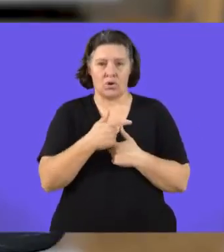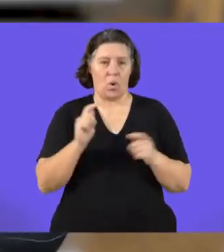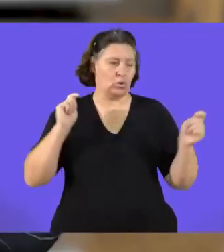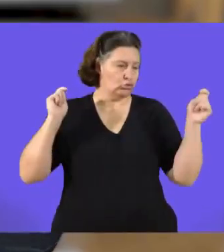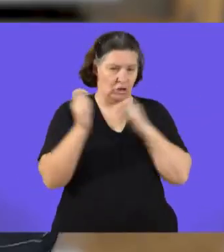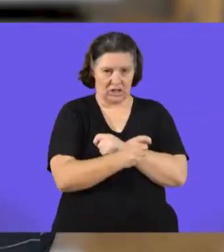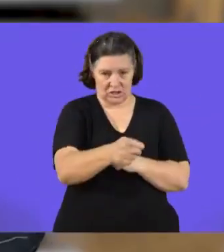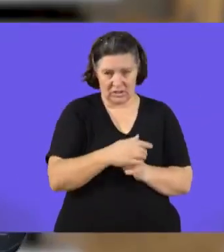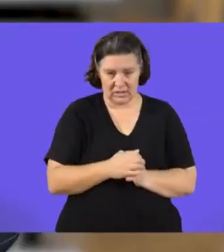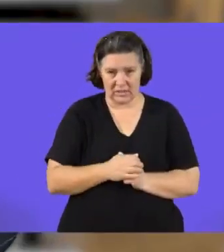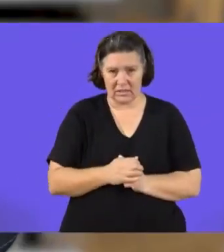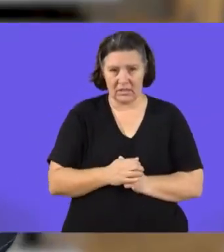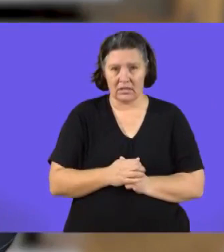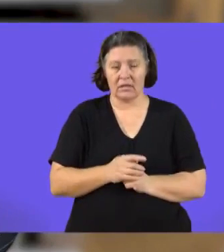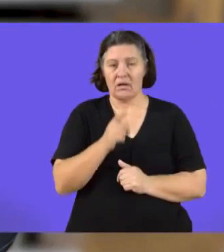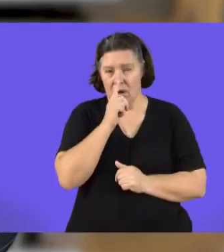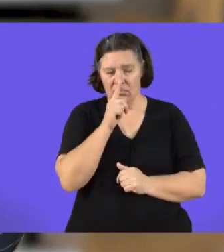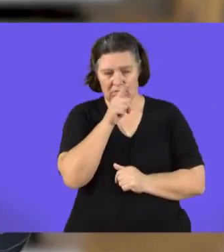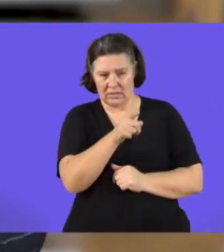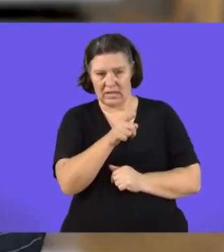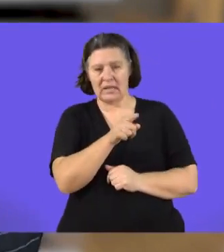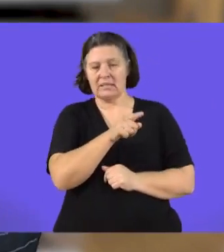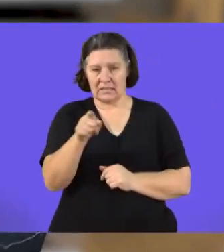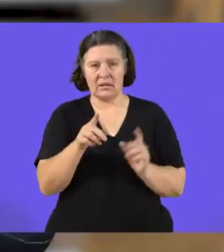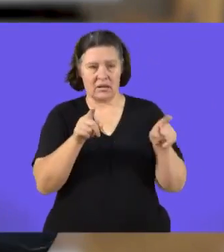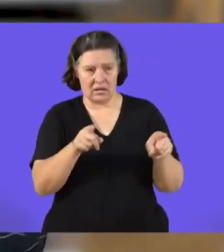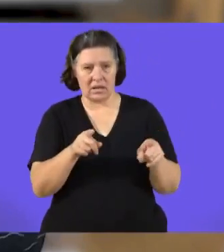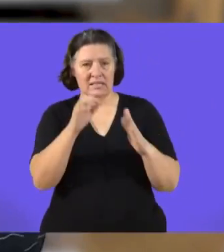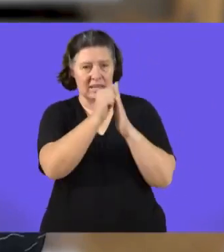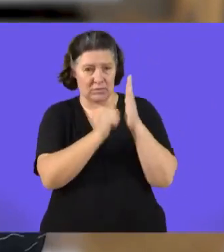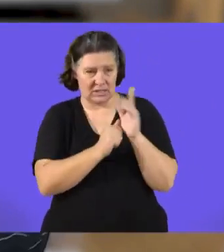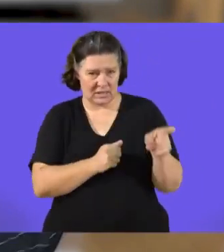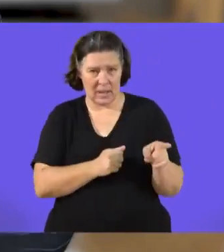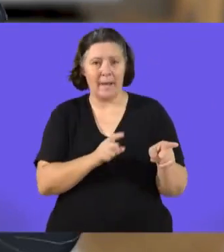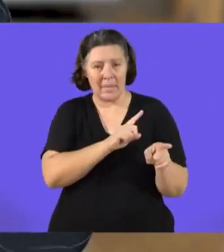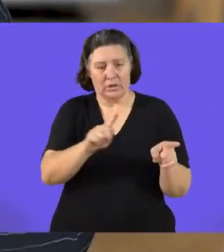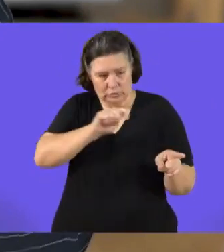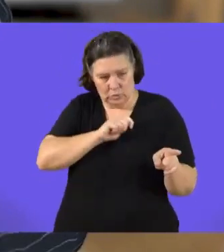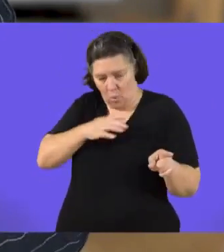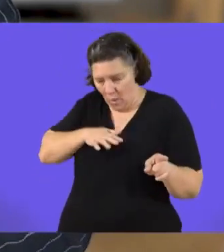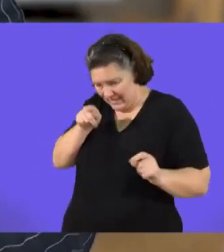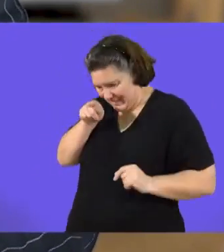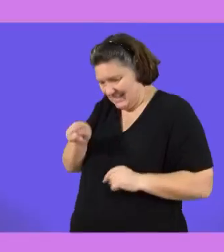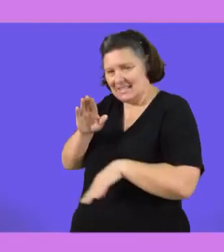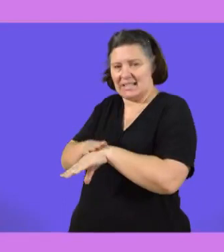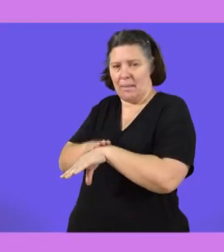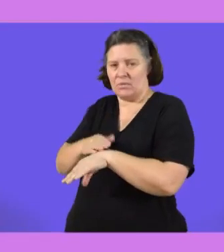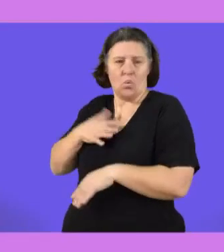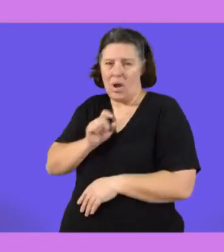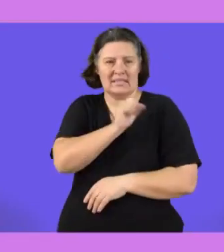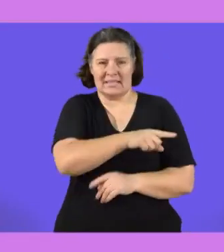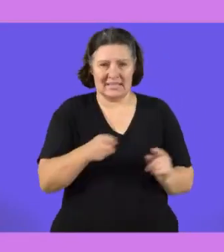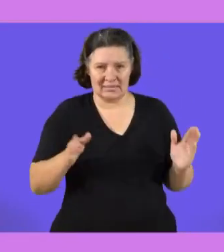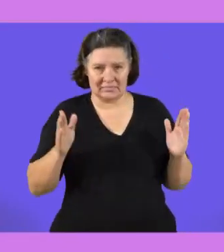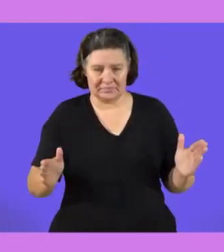we are changing the subject. With the formula as is, distance is the subject of this formula, but actually we need time